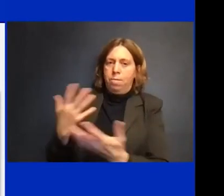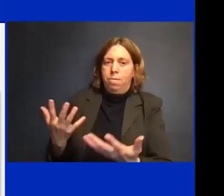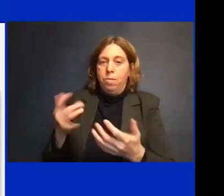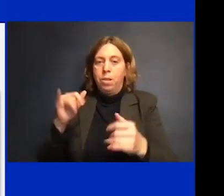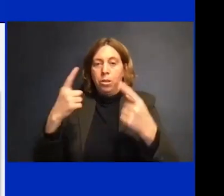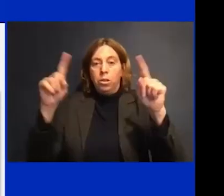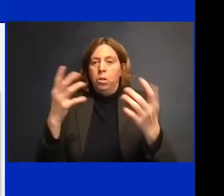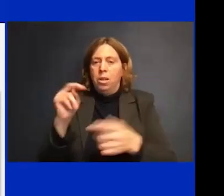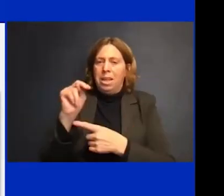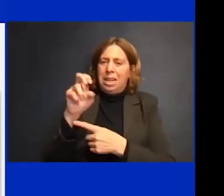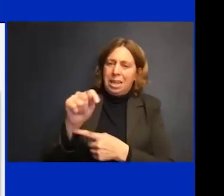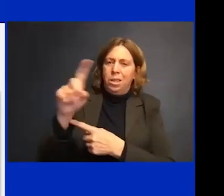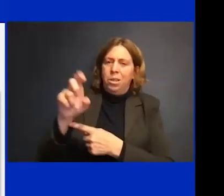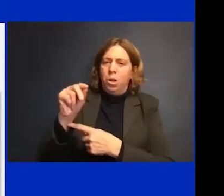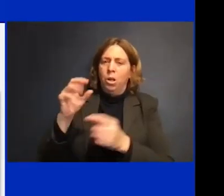profile.